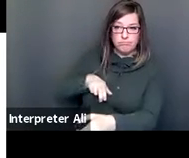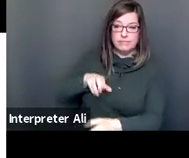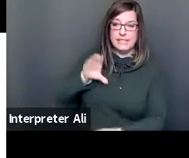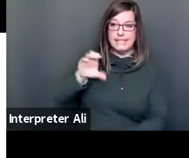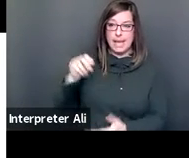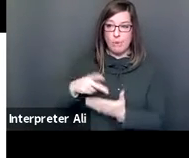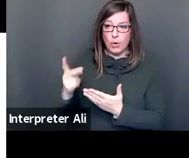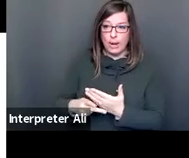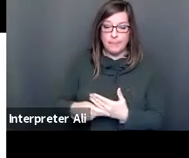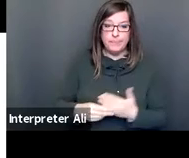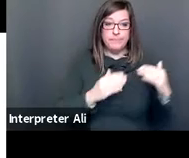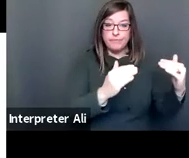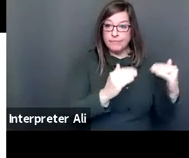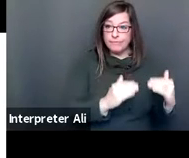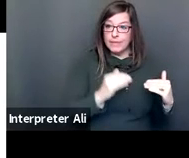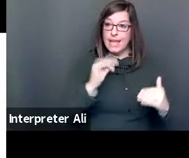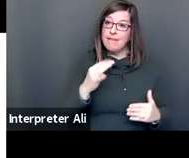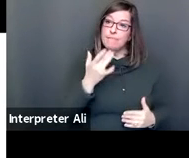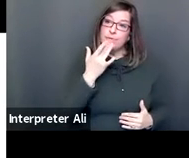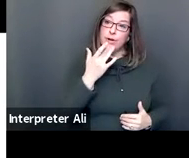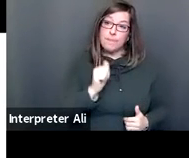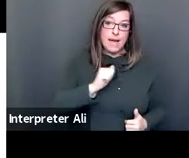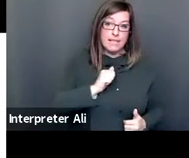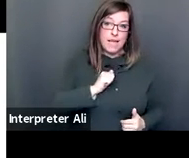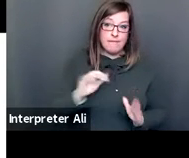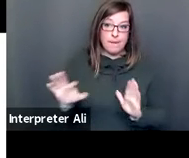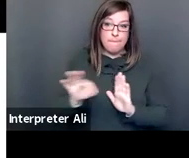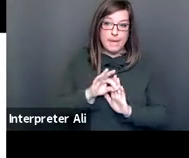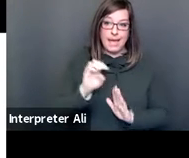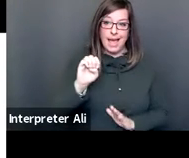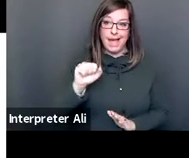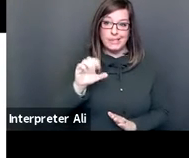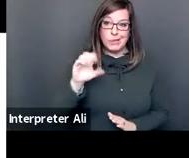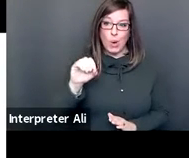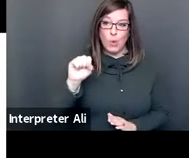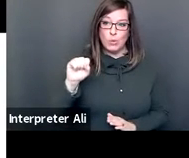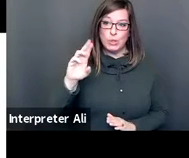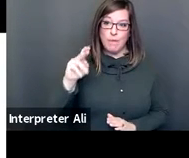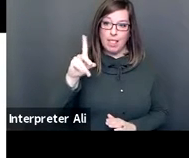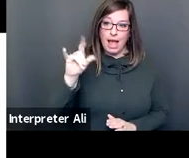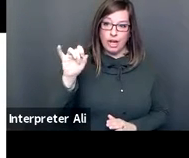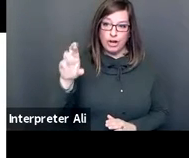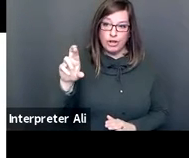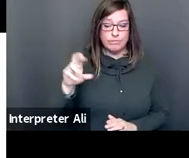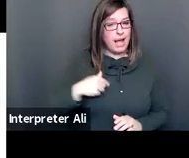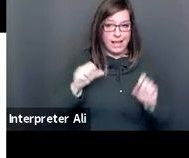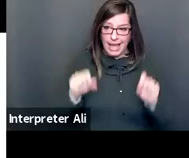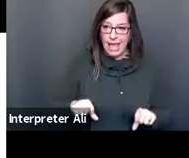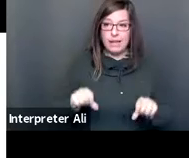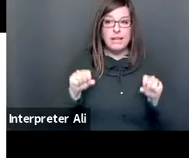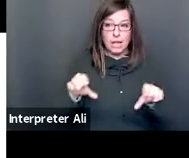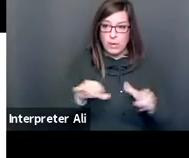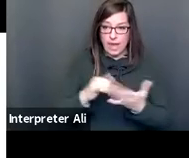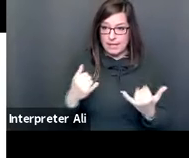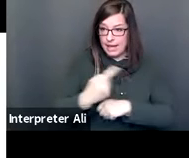If you want to choose your own ESCO supplier, you can do that today. Absolutely. Can